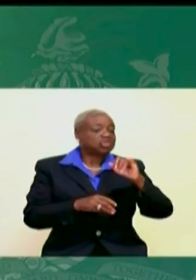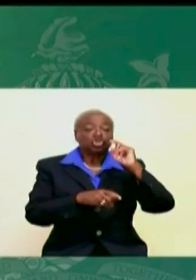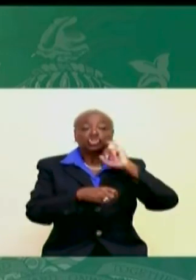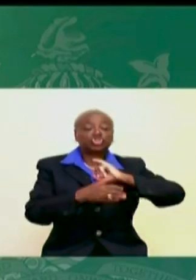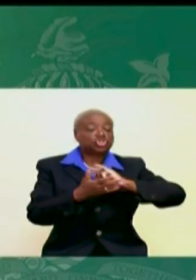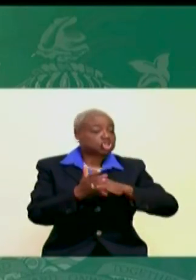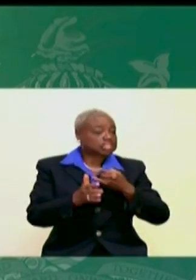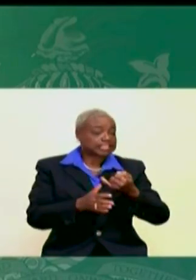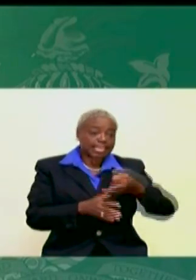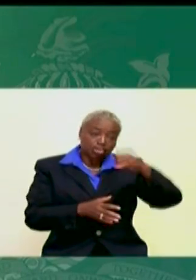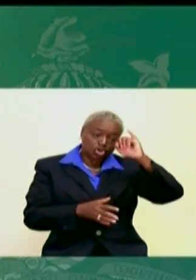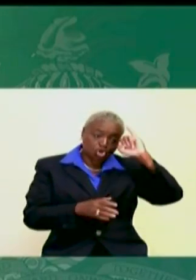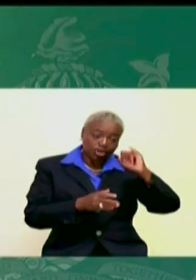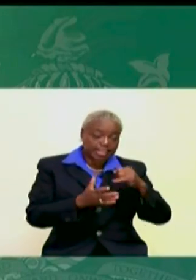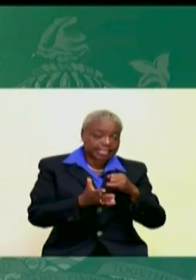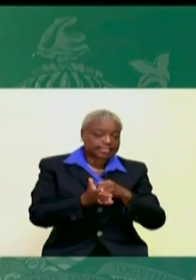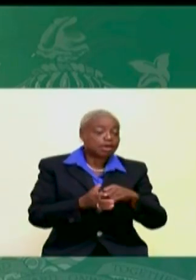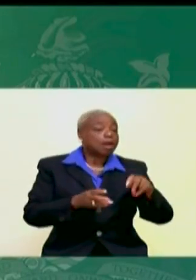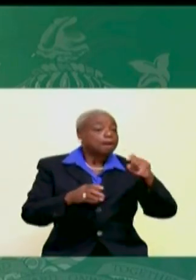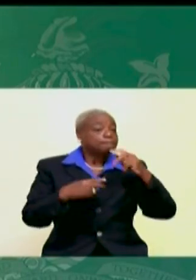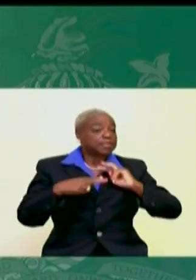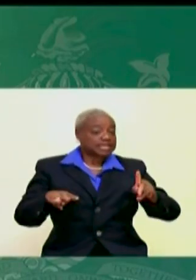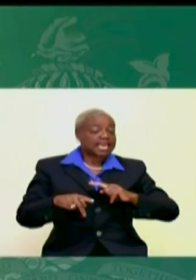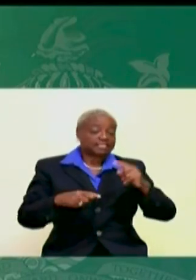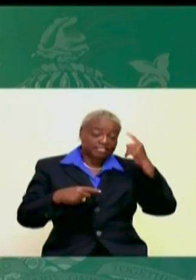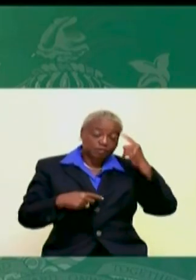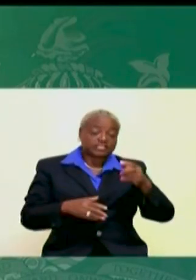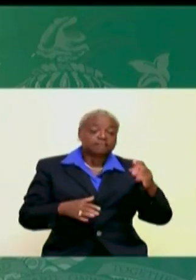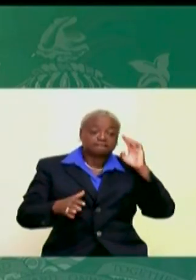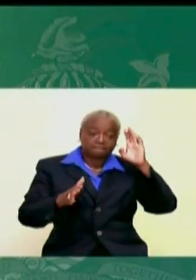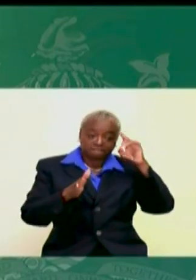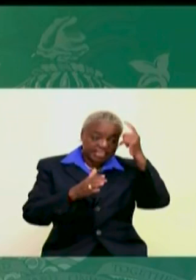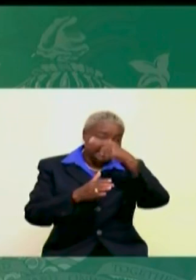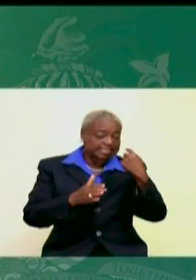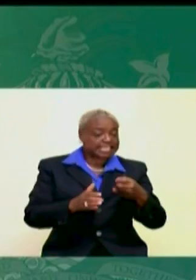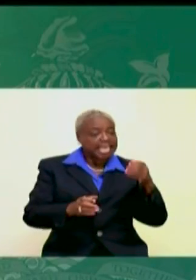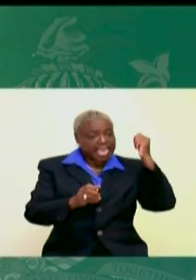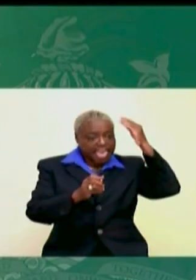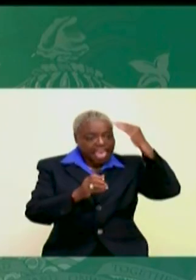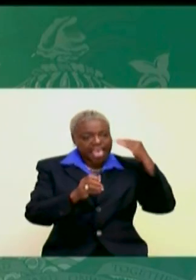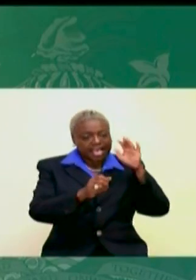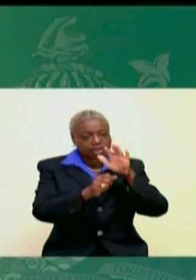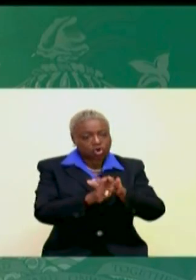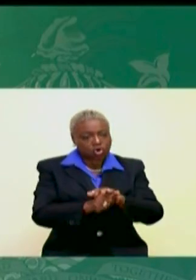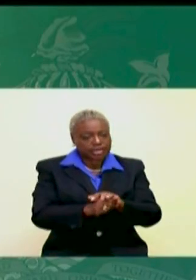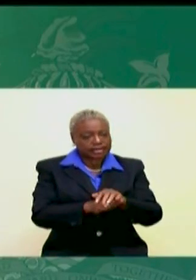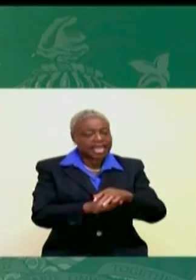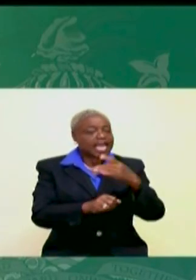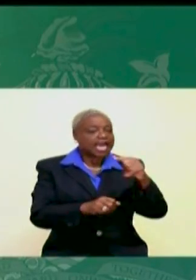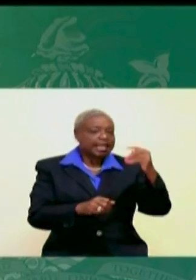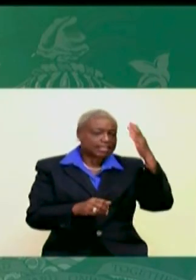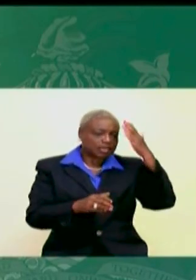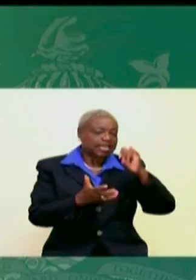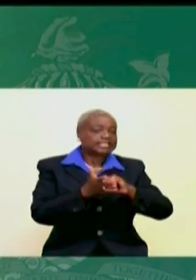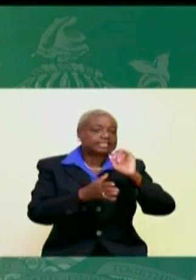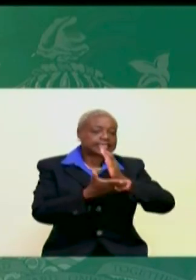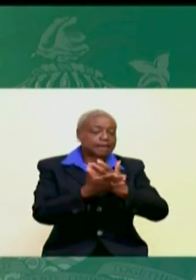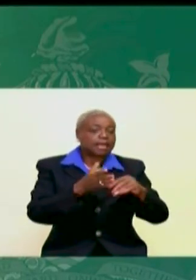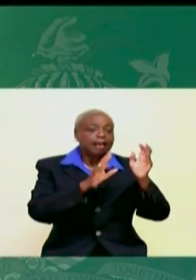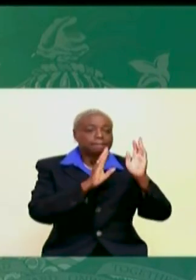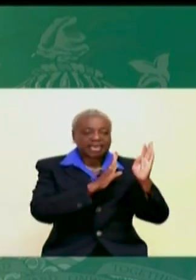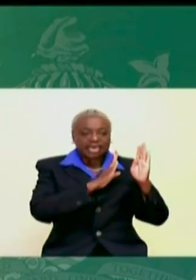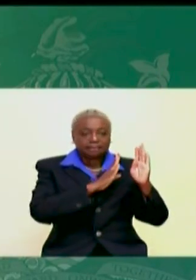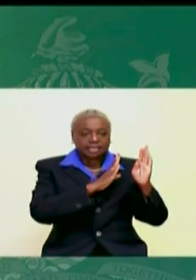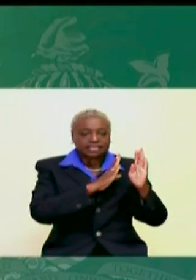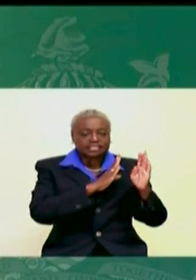quite frankly believe we should face it head on and acknowledge the fact that there are some Bahamians who don't feel that